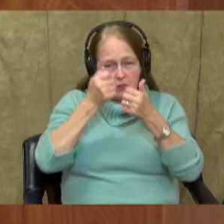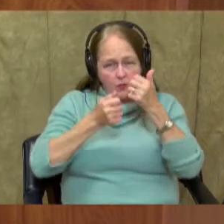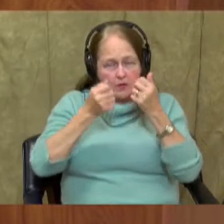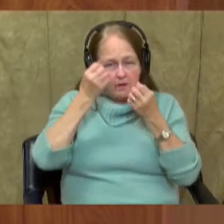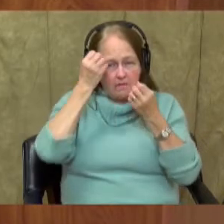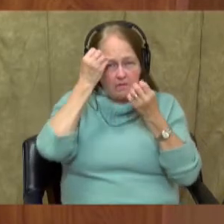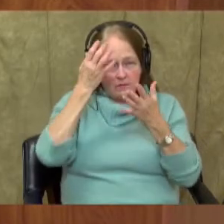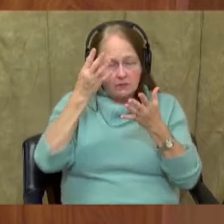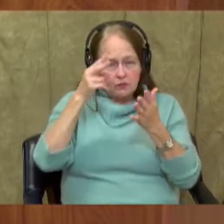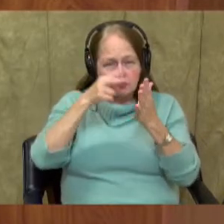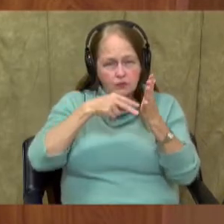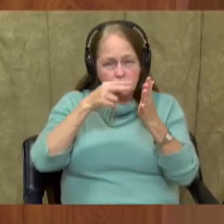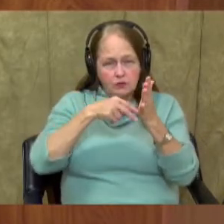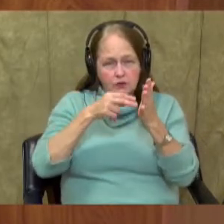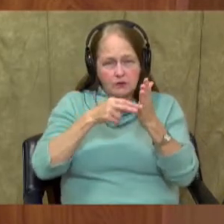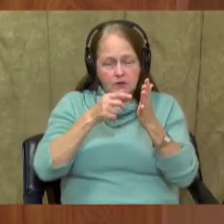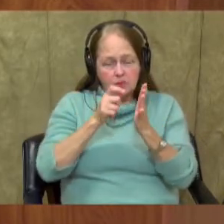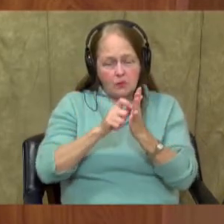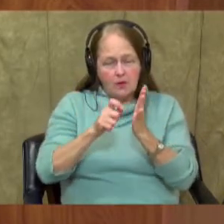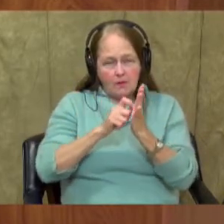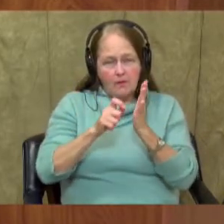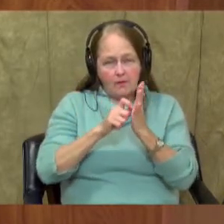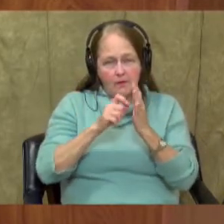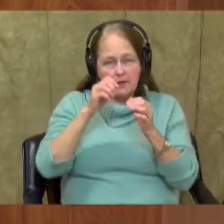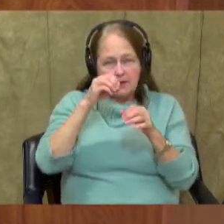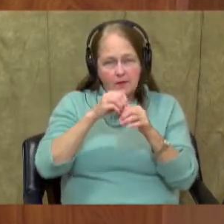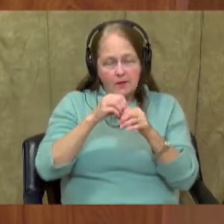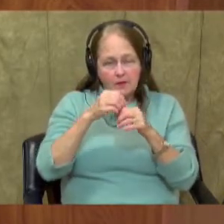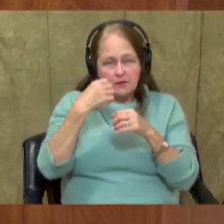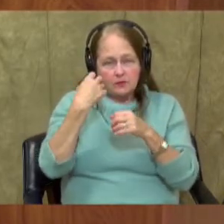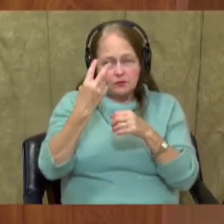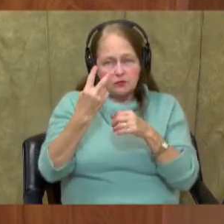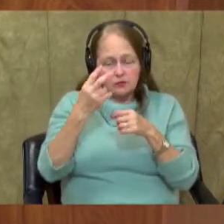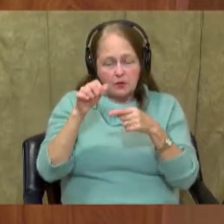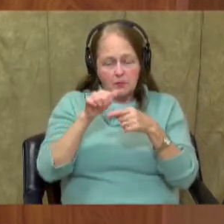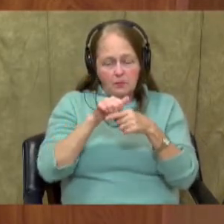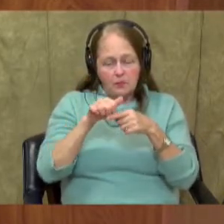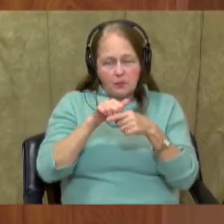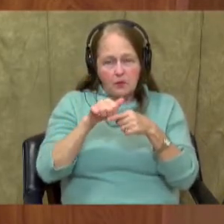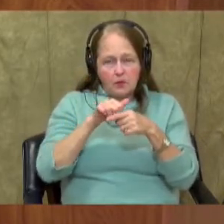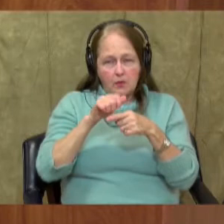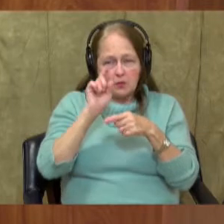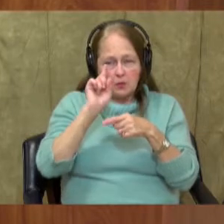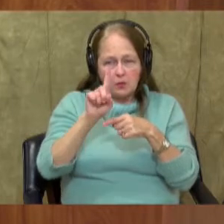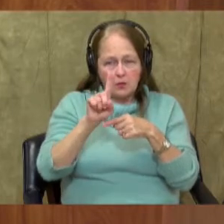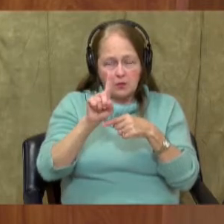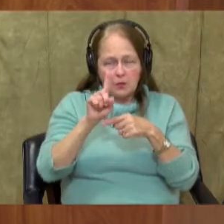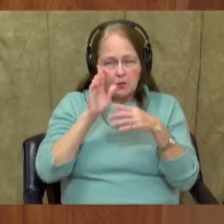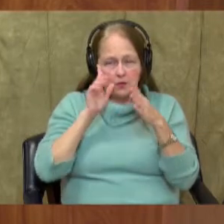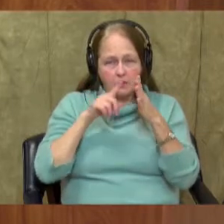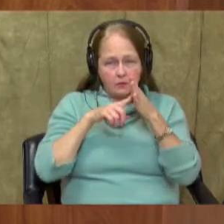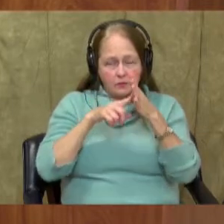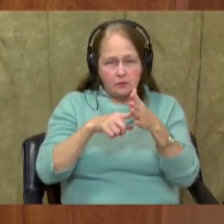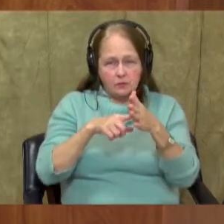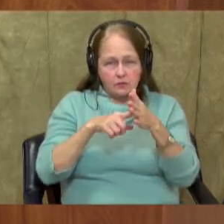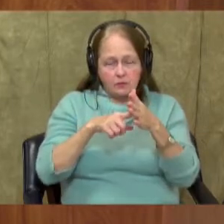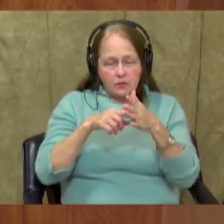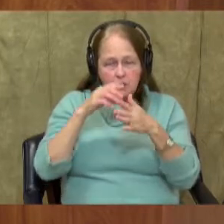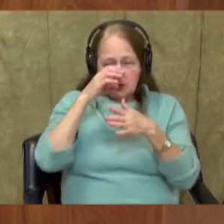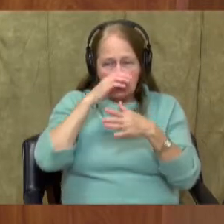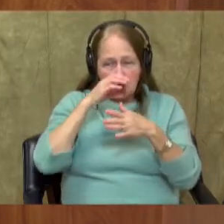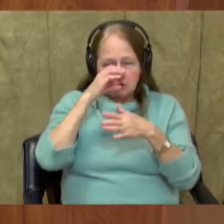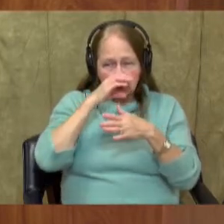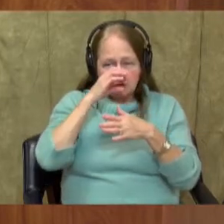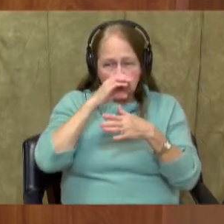information readers may use when writing something. So in our 2 practice sessions, one, I'm going to show you a cartoon